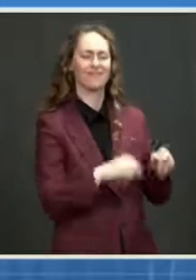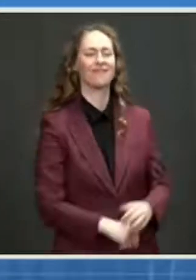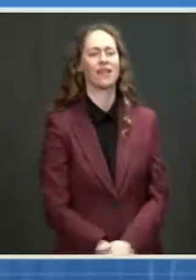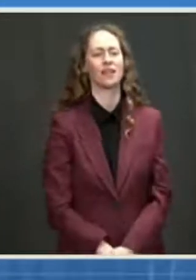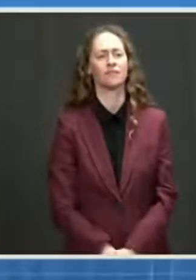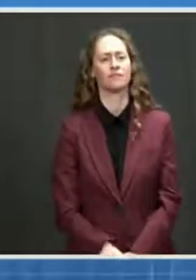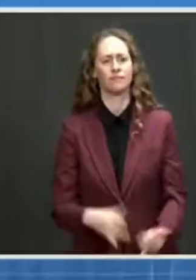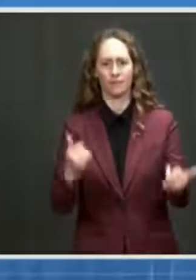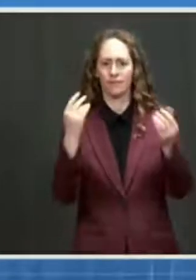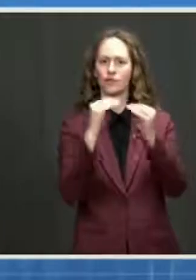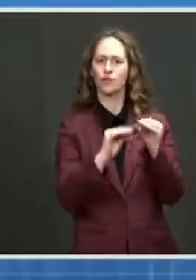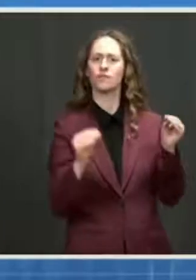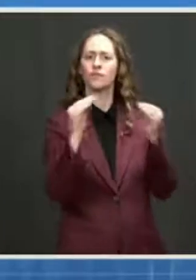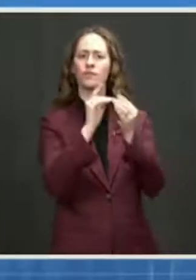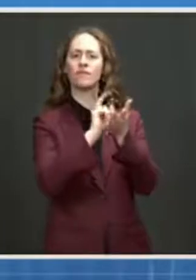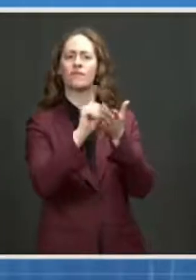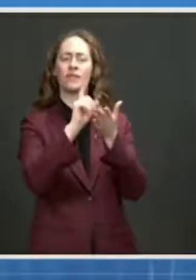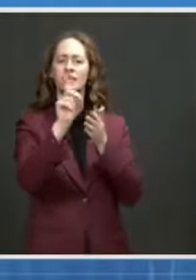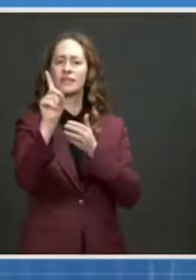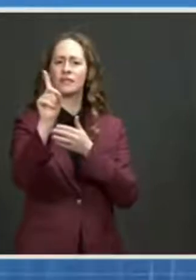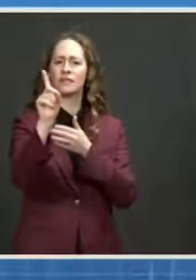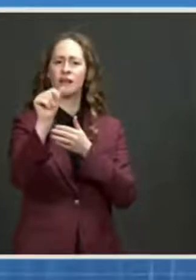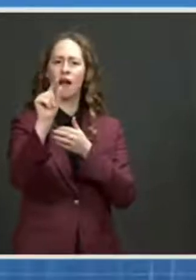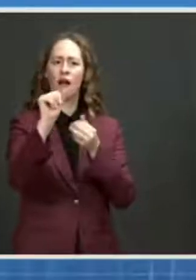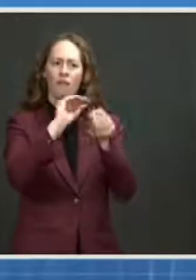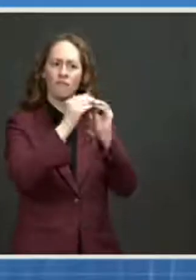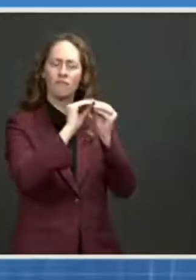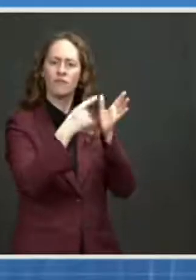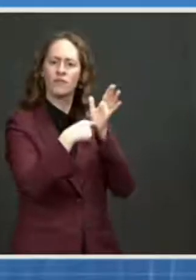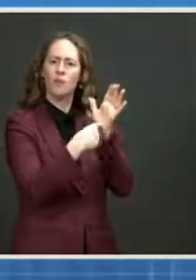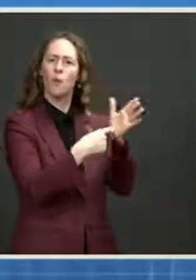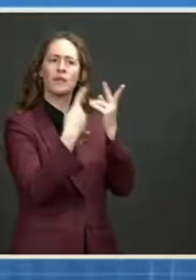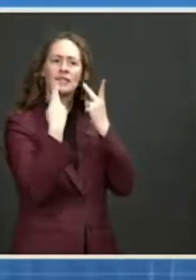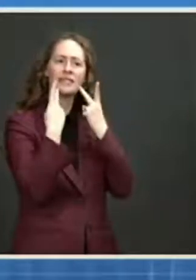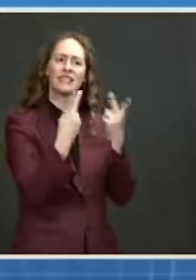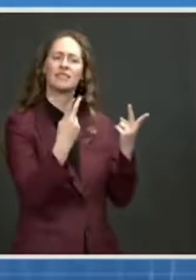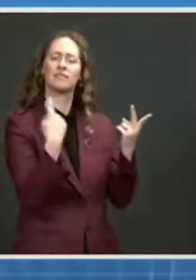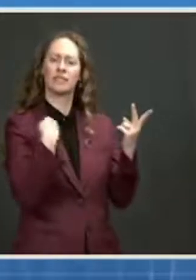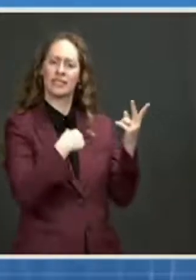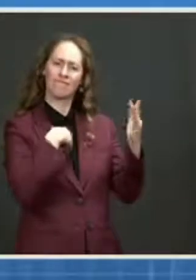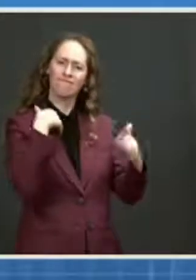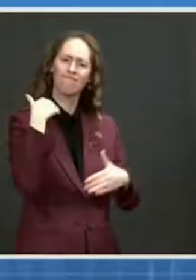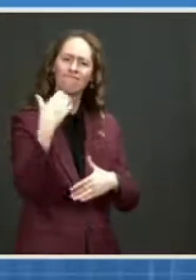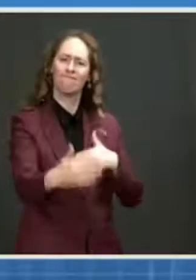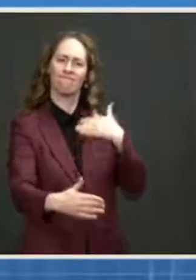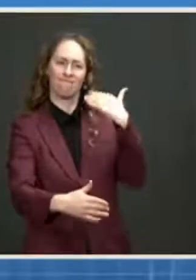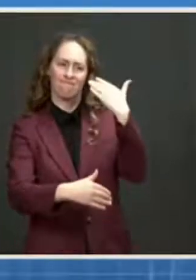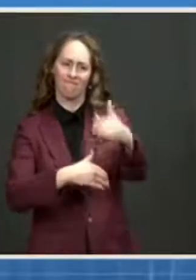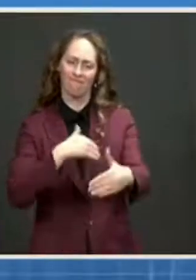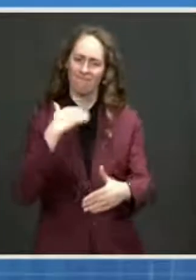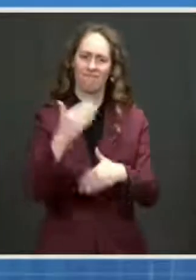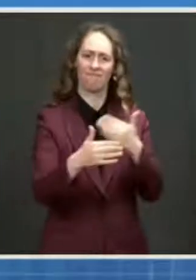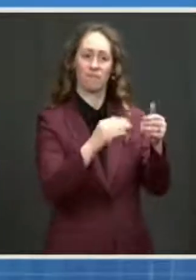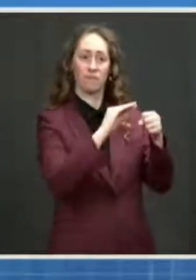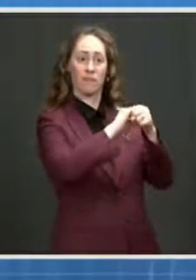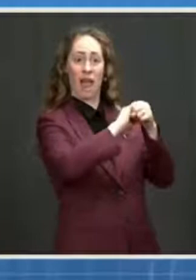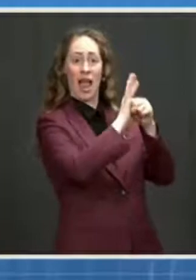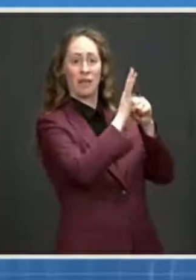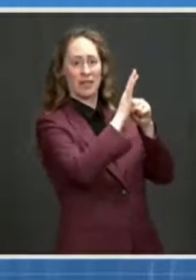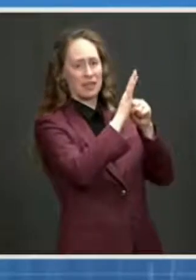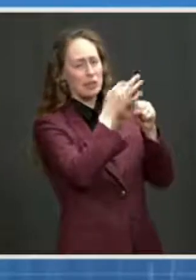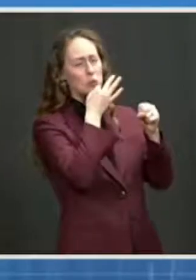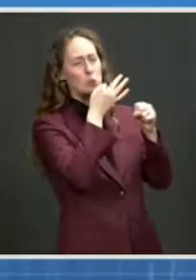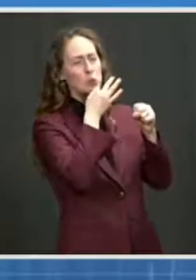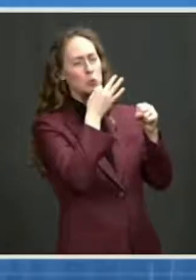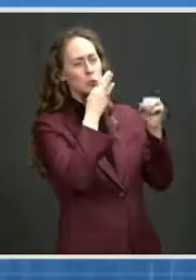preventing disease and moving us out of this pandemic. Today, CDC published an MMWR that demonstrates how